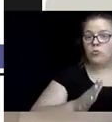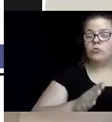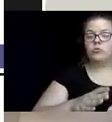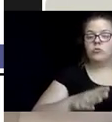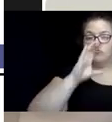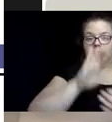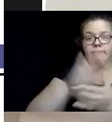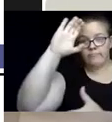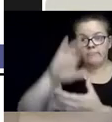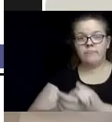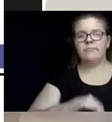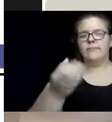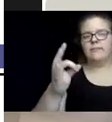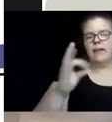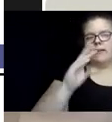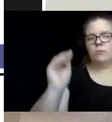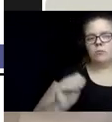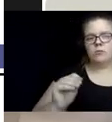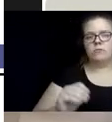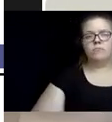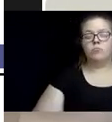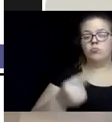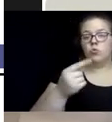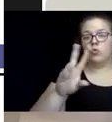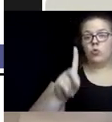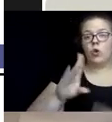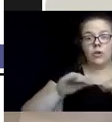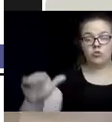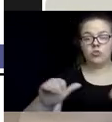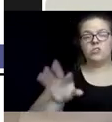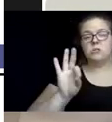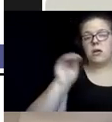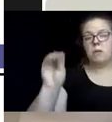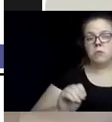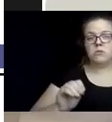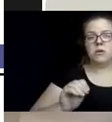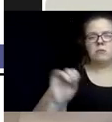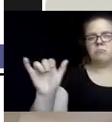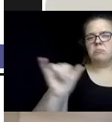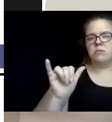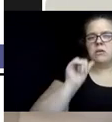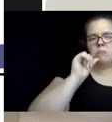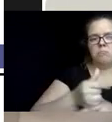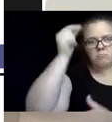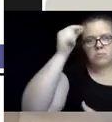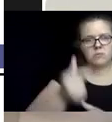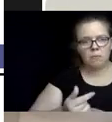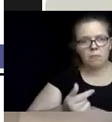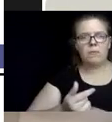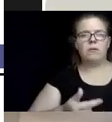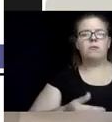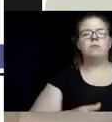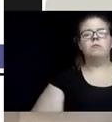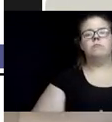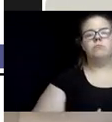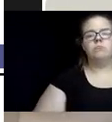19% of the time. Grandchildren, 9%. Sisters, brothers, other relatives, 9%, and